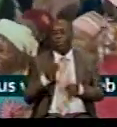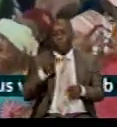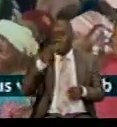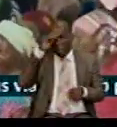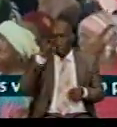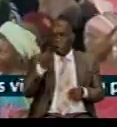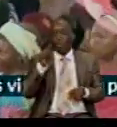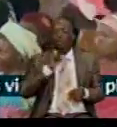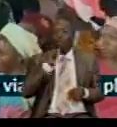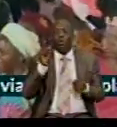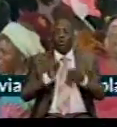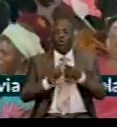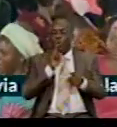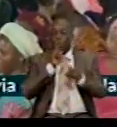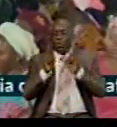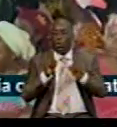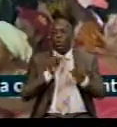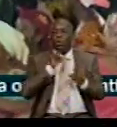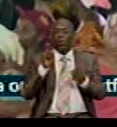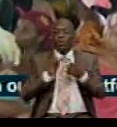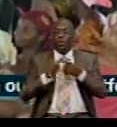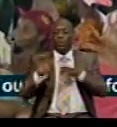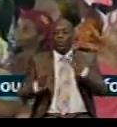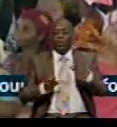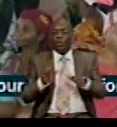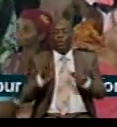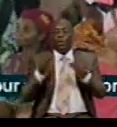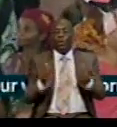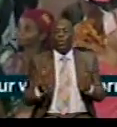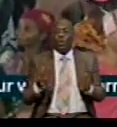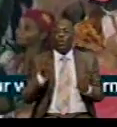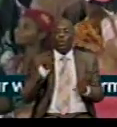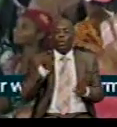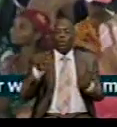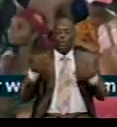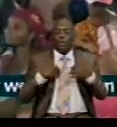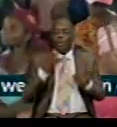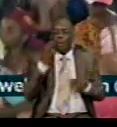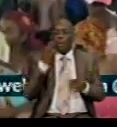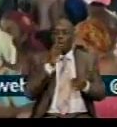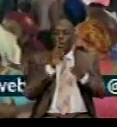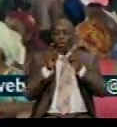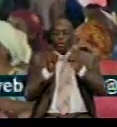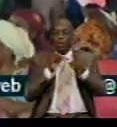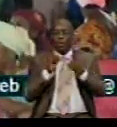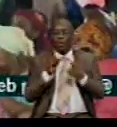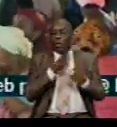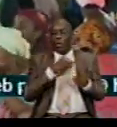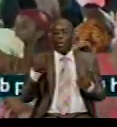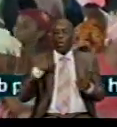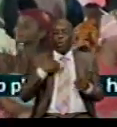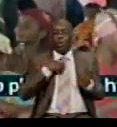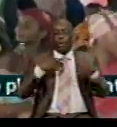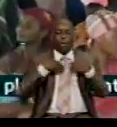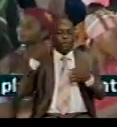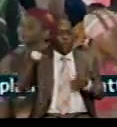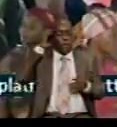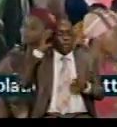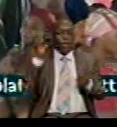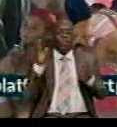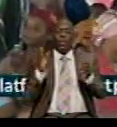now he has spoken and we have heard. Then what do you do after that? Put those hands together. Qu'est-ce qu'on